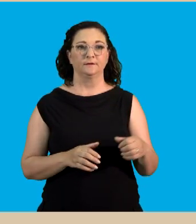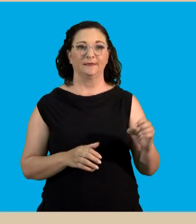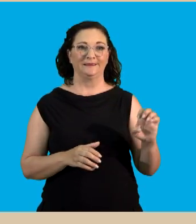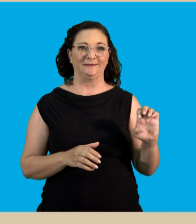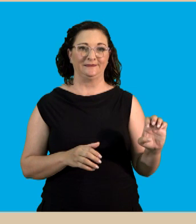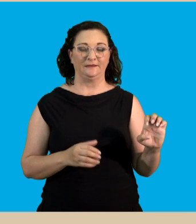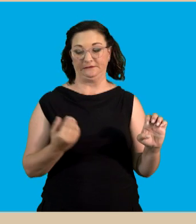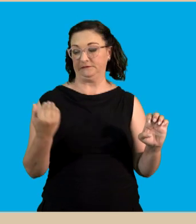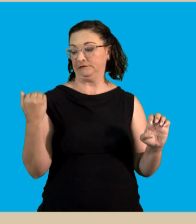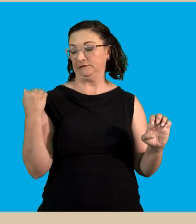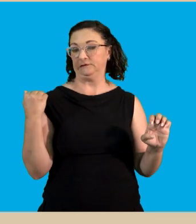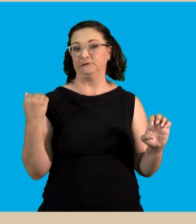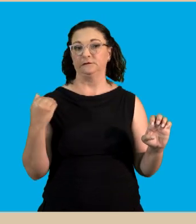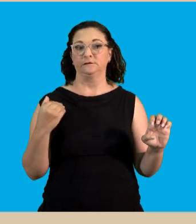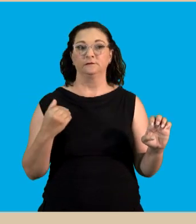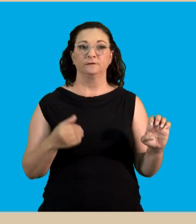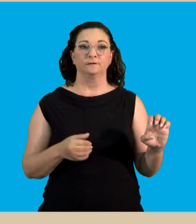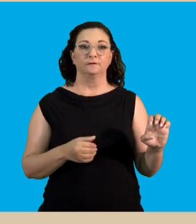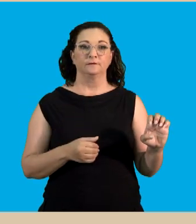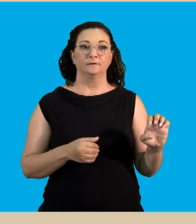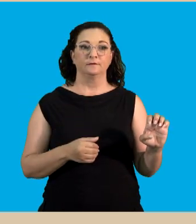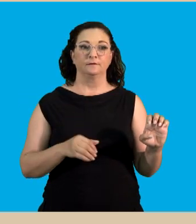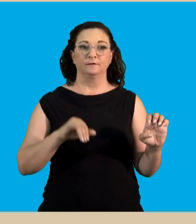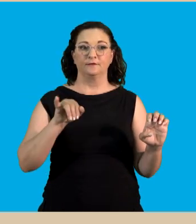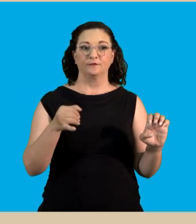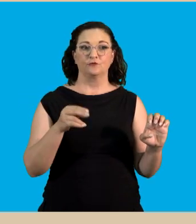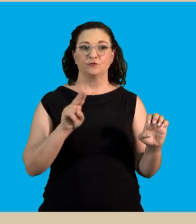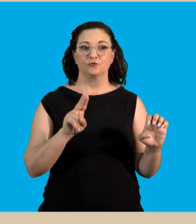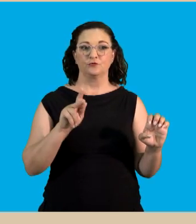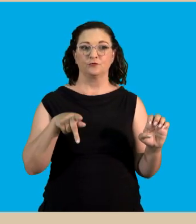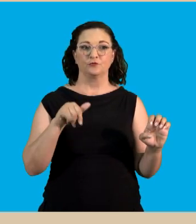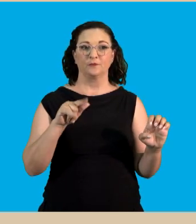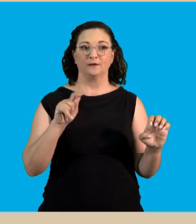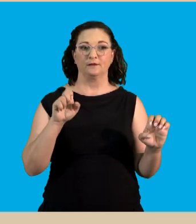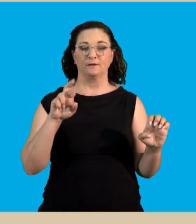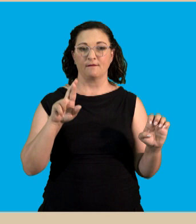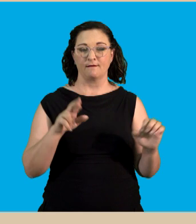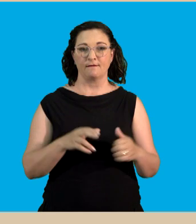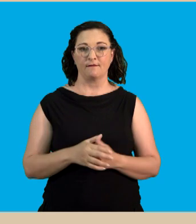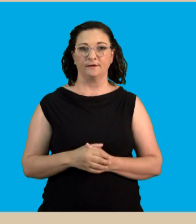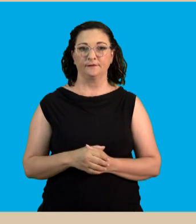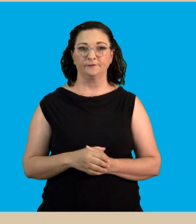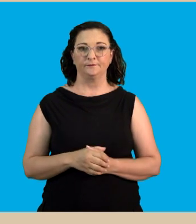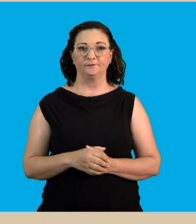And then just there, letter E will represent Jupiter.